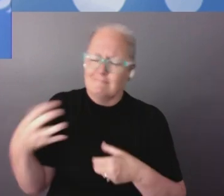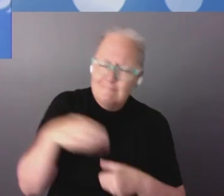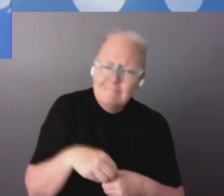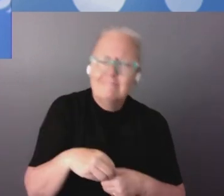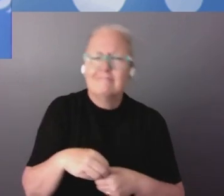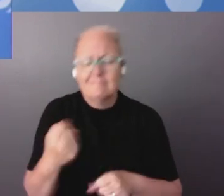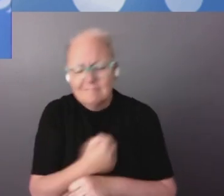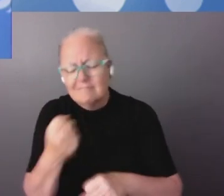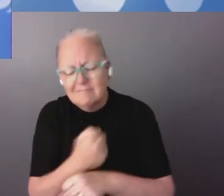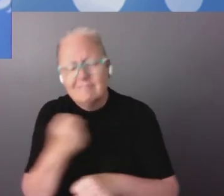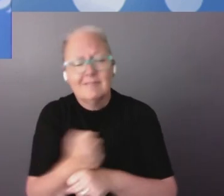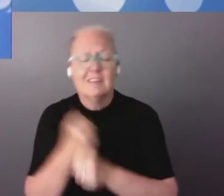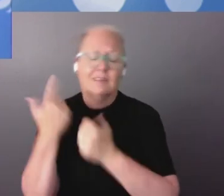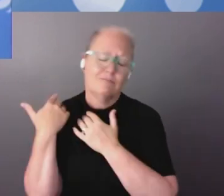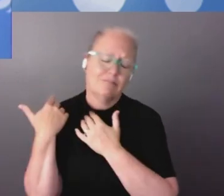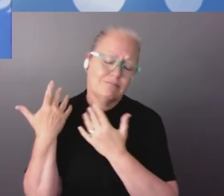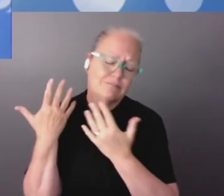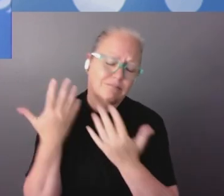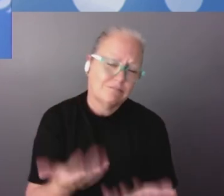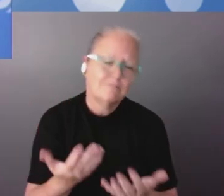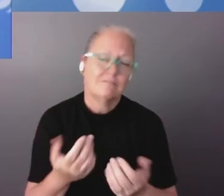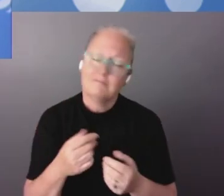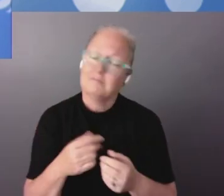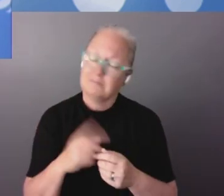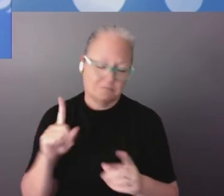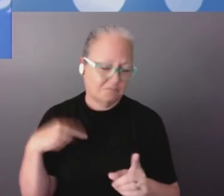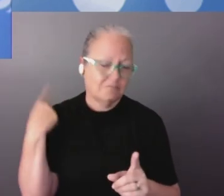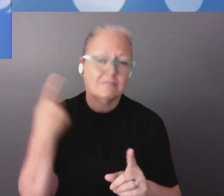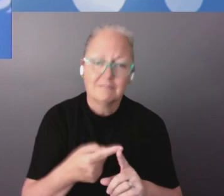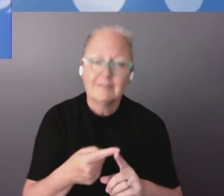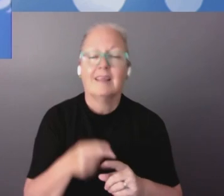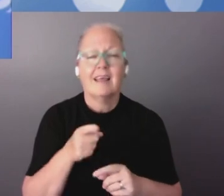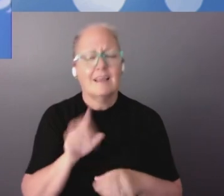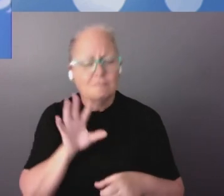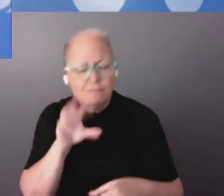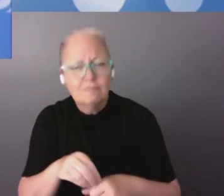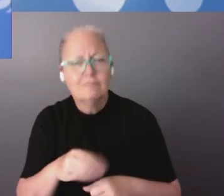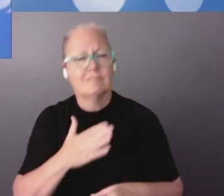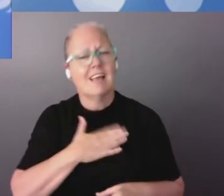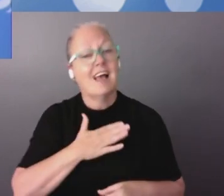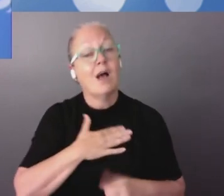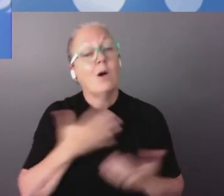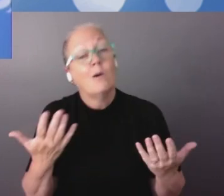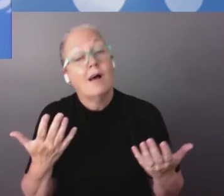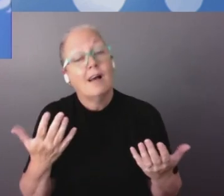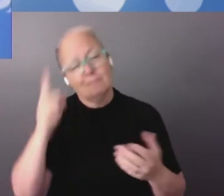many years, and for its continued active engagement in our mission to connect the world.